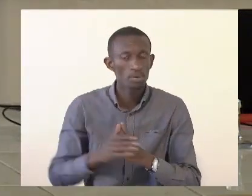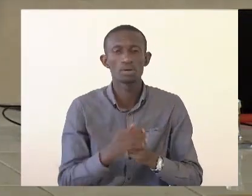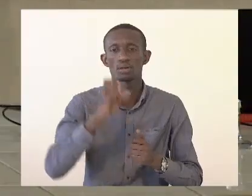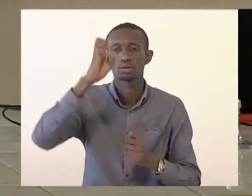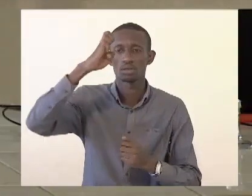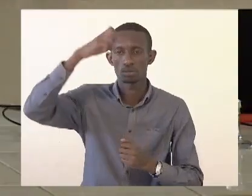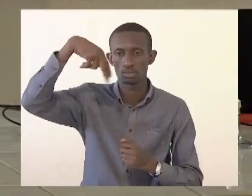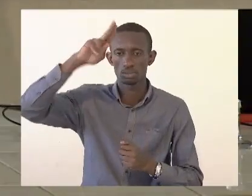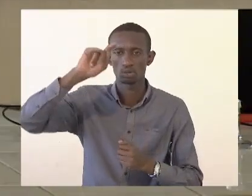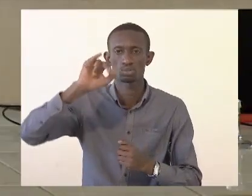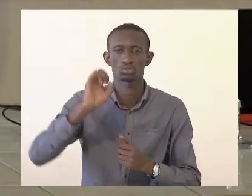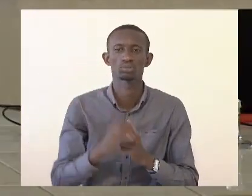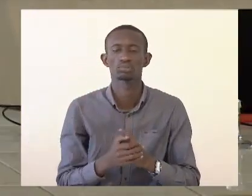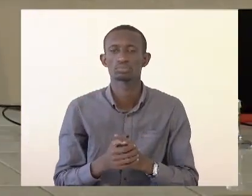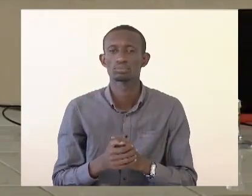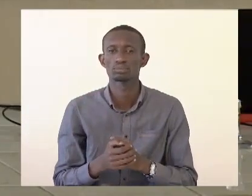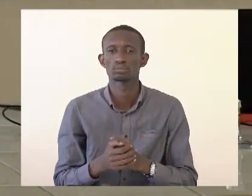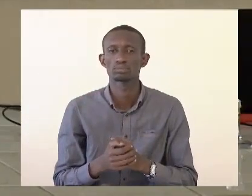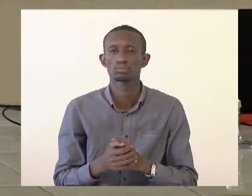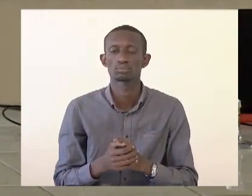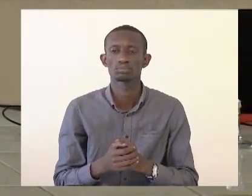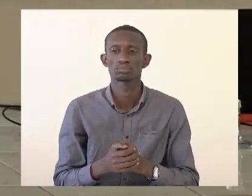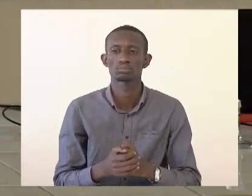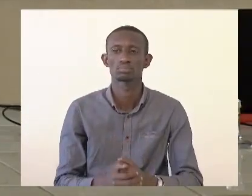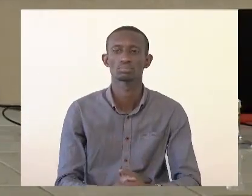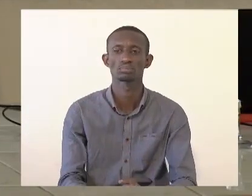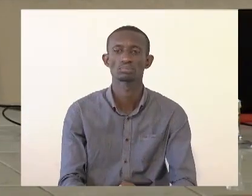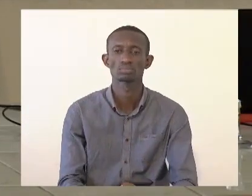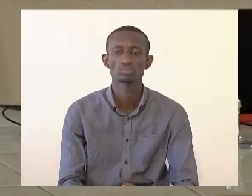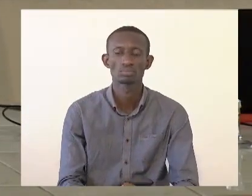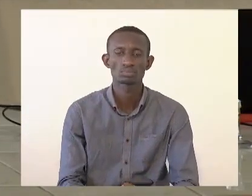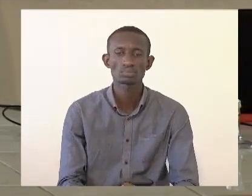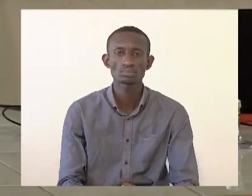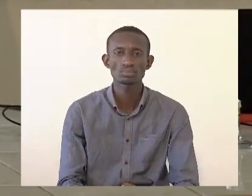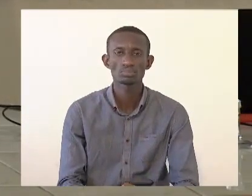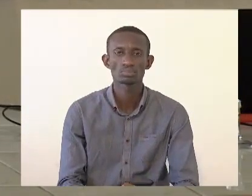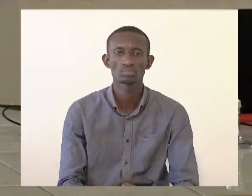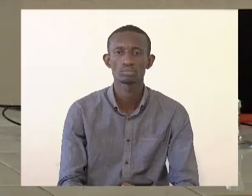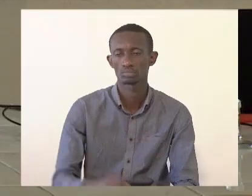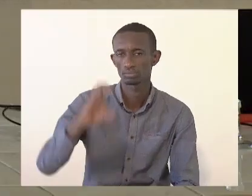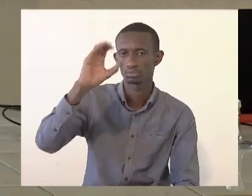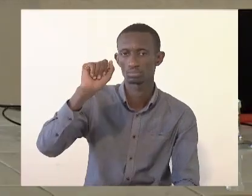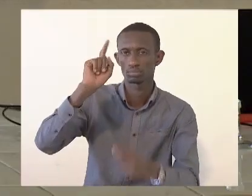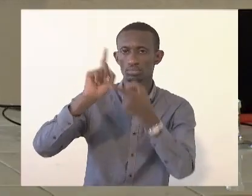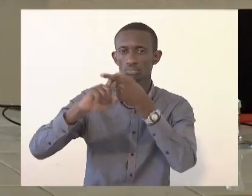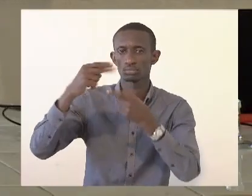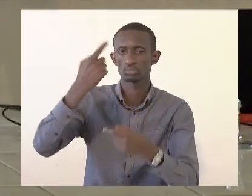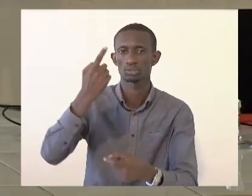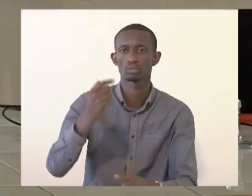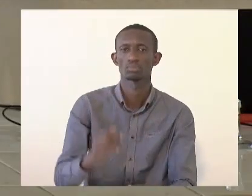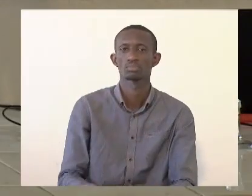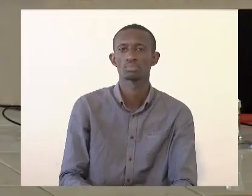is calcium reacting with nitric acid, a metal